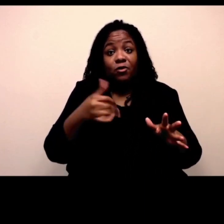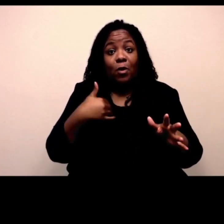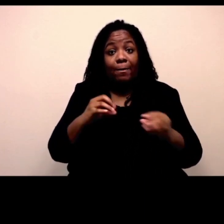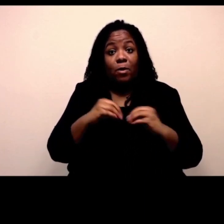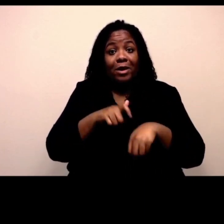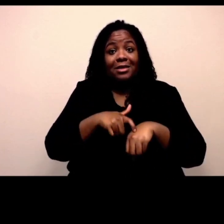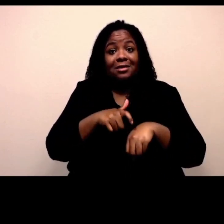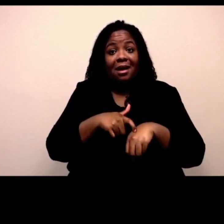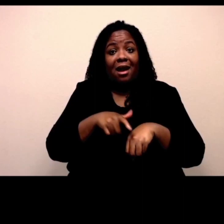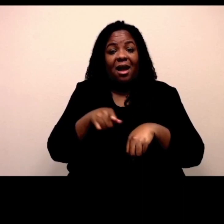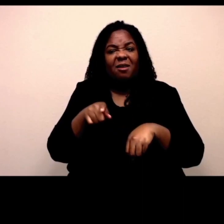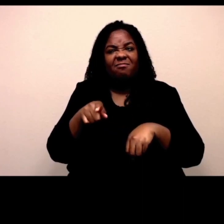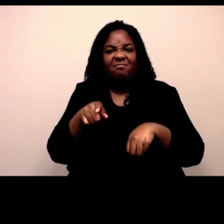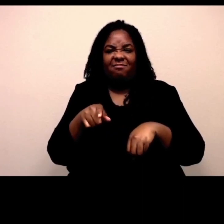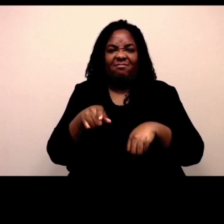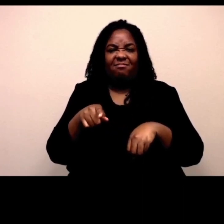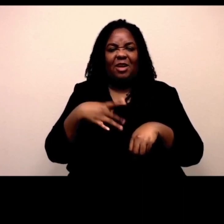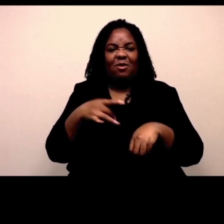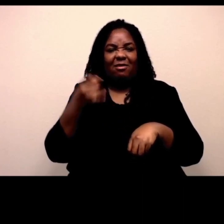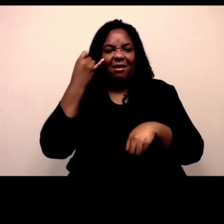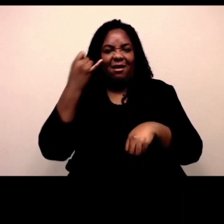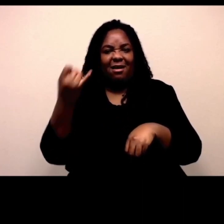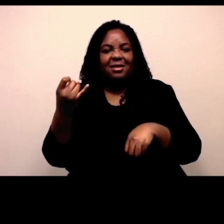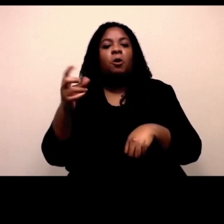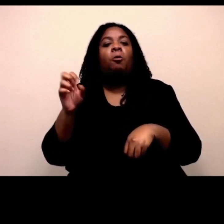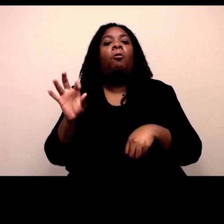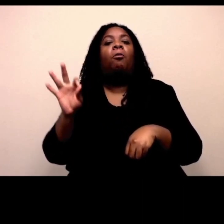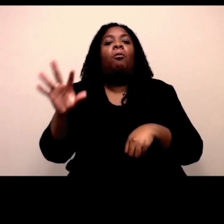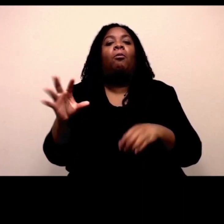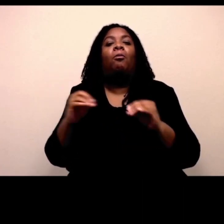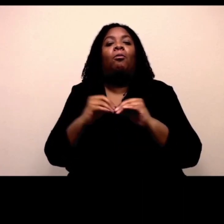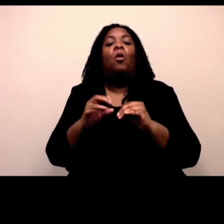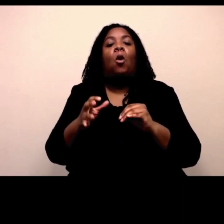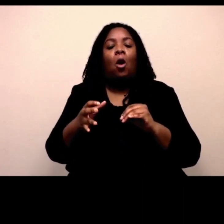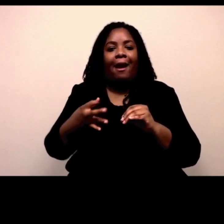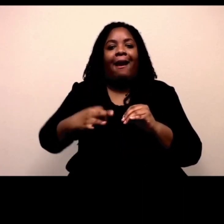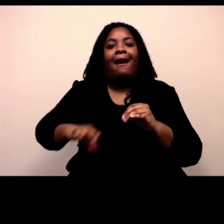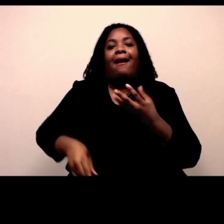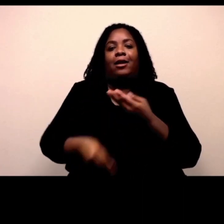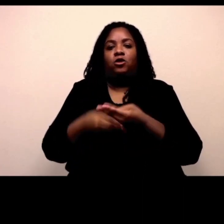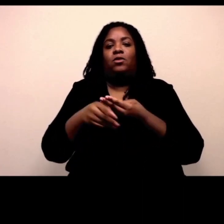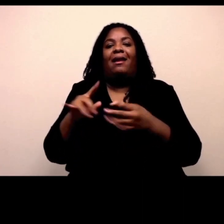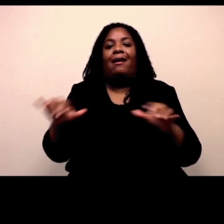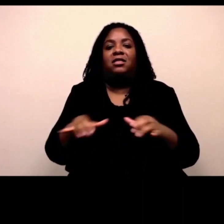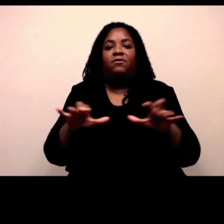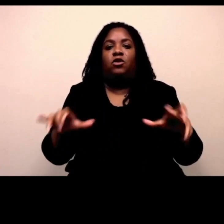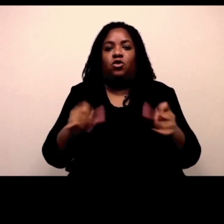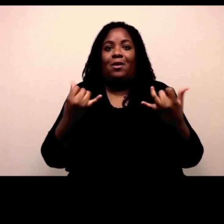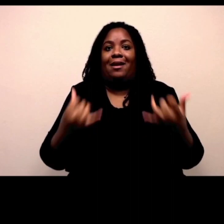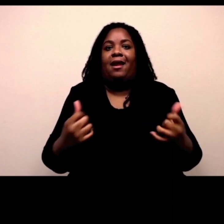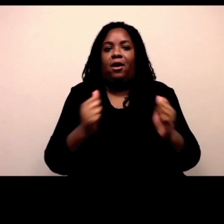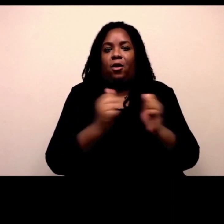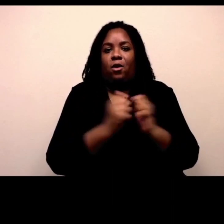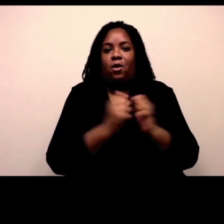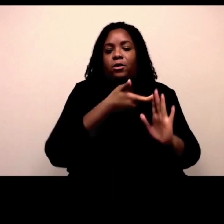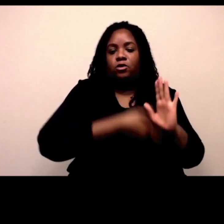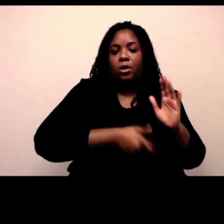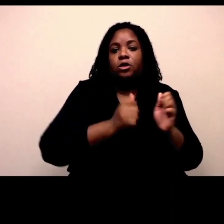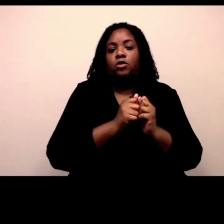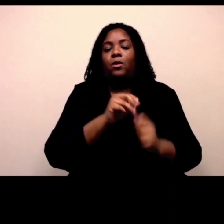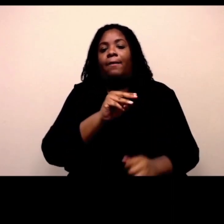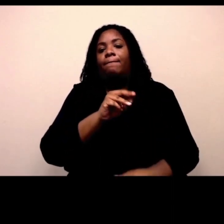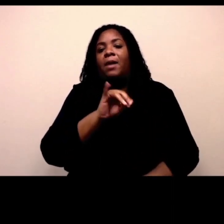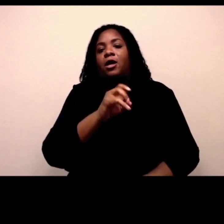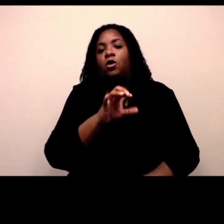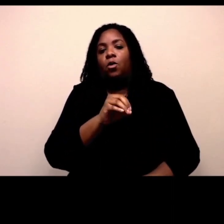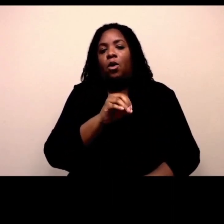you don't like your grade I gave you on your project, here's a little extra credit activity you can do now with Scratch and Microbit, where you have that option